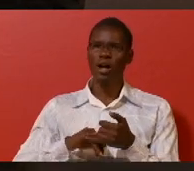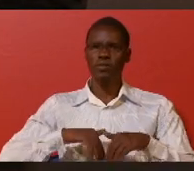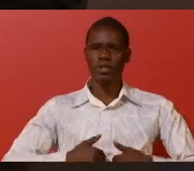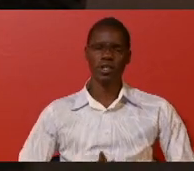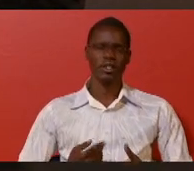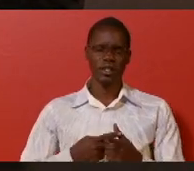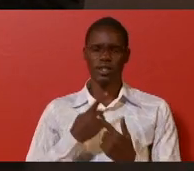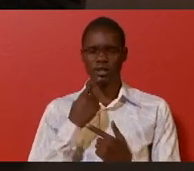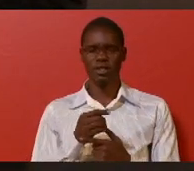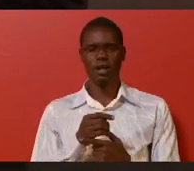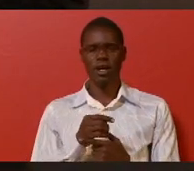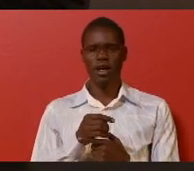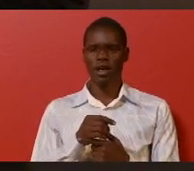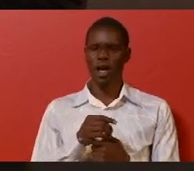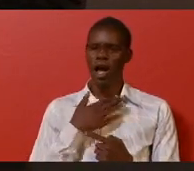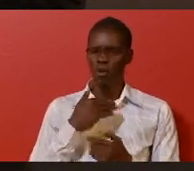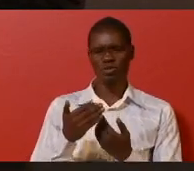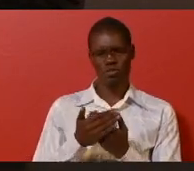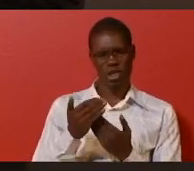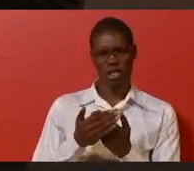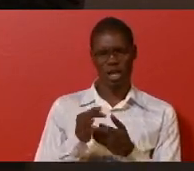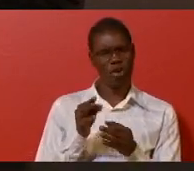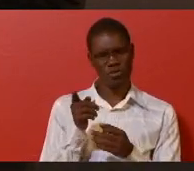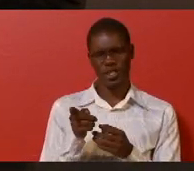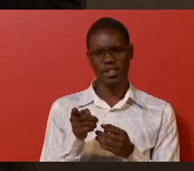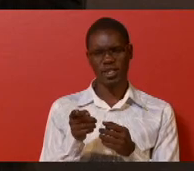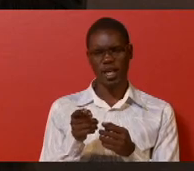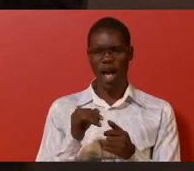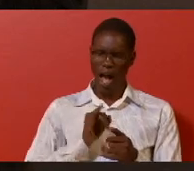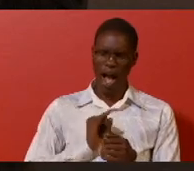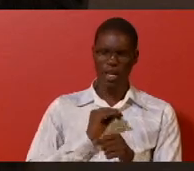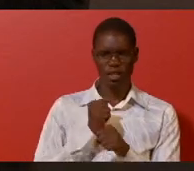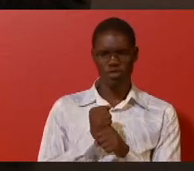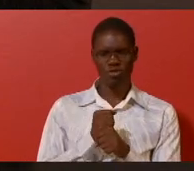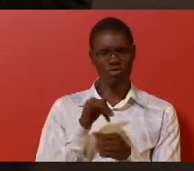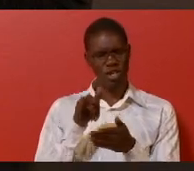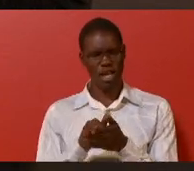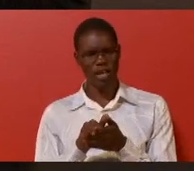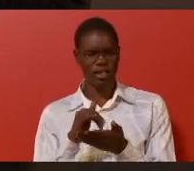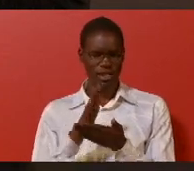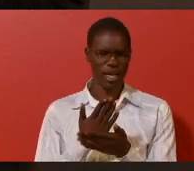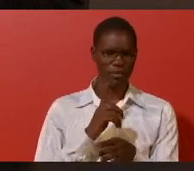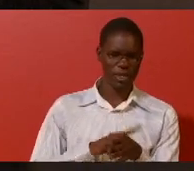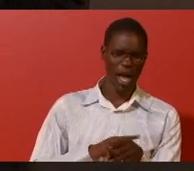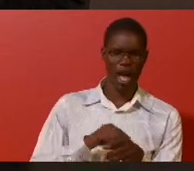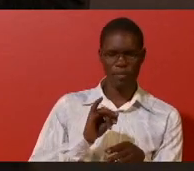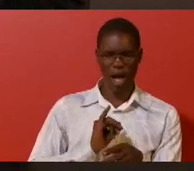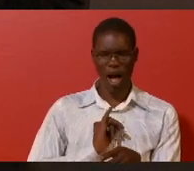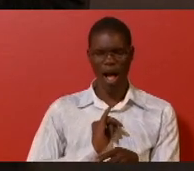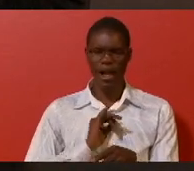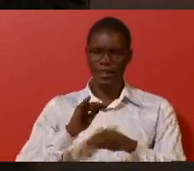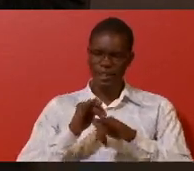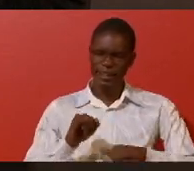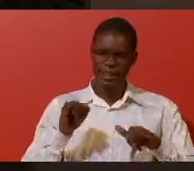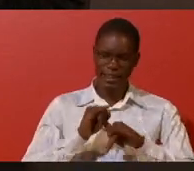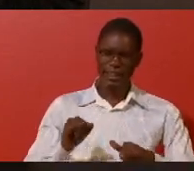so I would say to her, let me take care of this. Let me take care of that. You know, sometimes I would sweep the floor. Sometimes I would